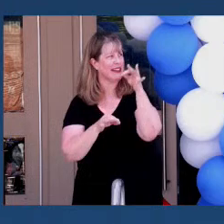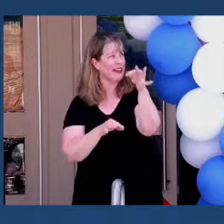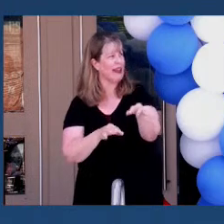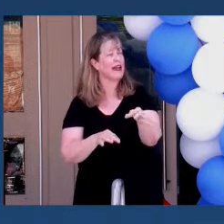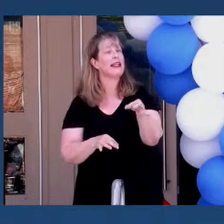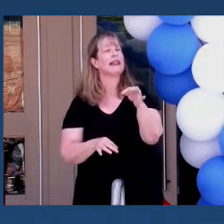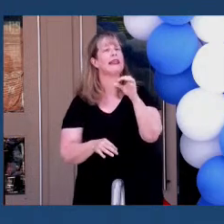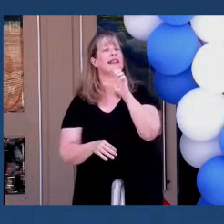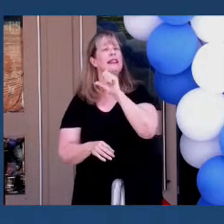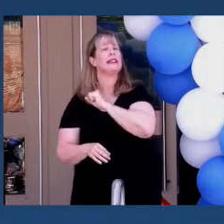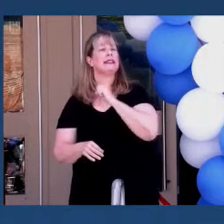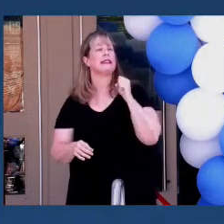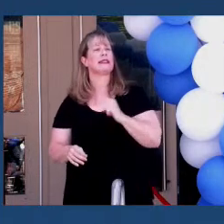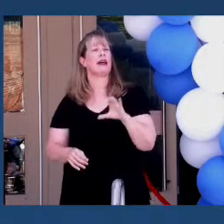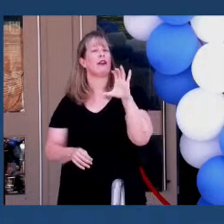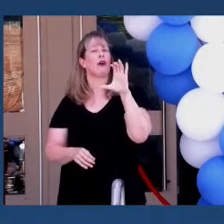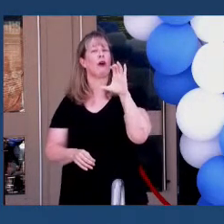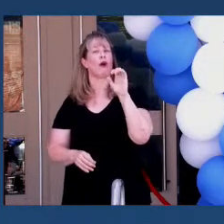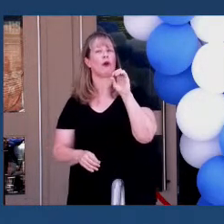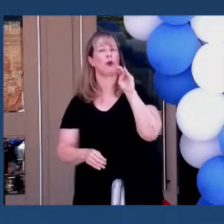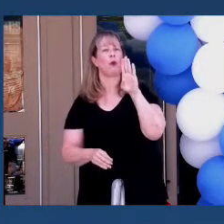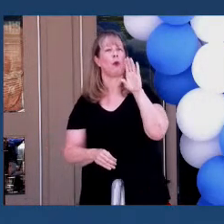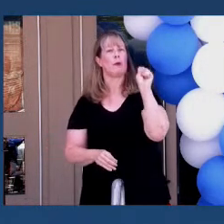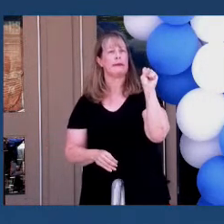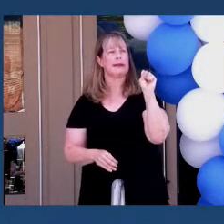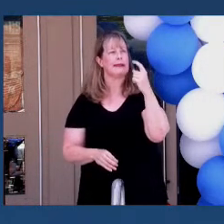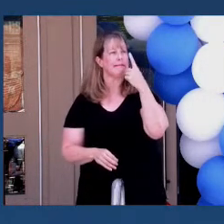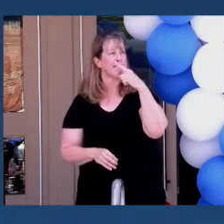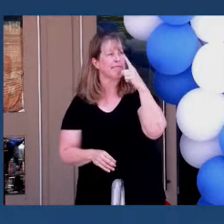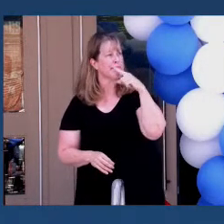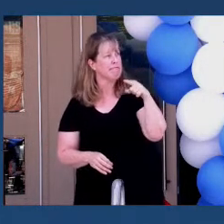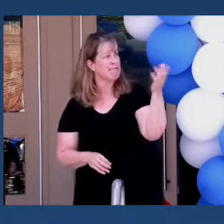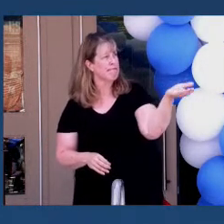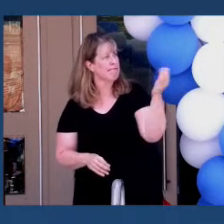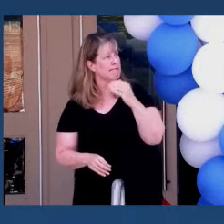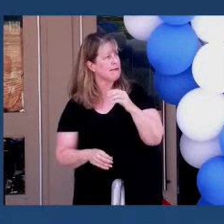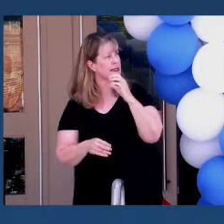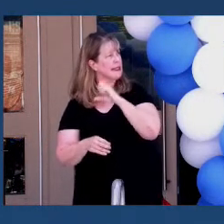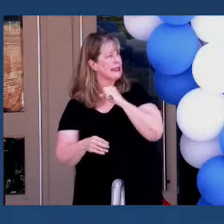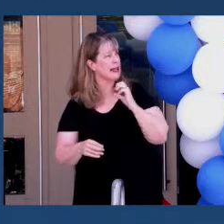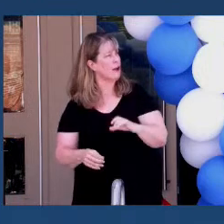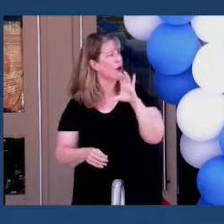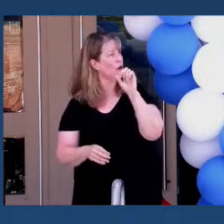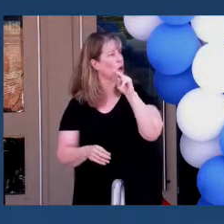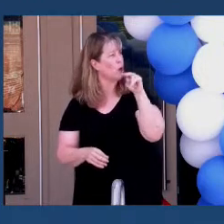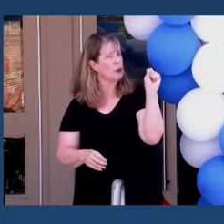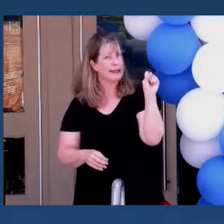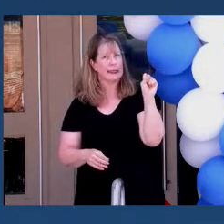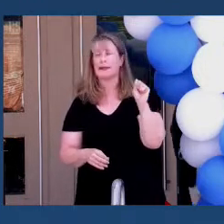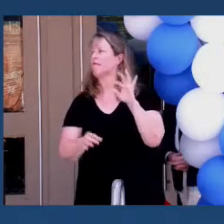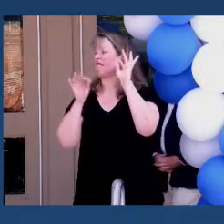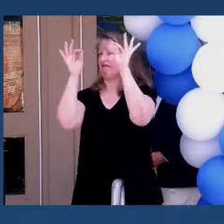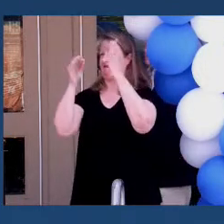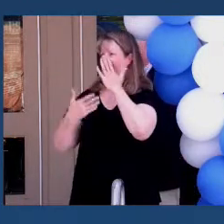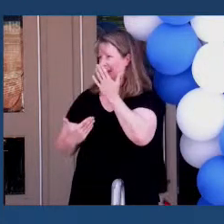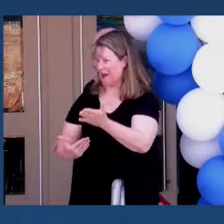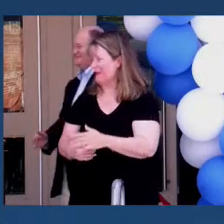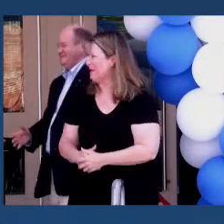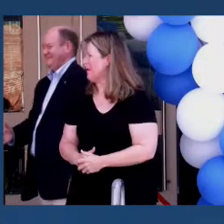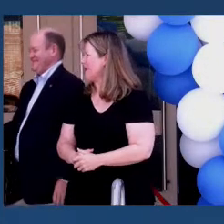Coons, if you are here, we'd appreciate it if you would make your way to the front. Yes, sir, you are. Thank you, sir.